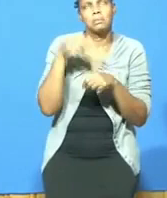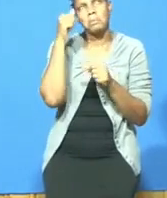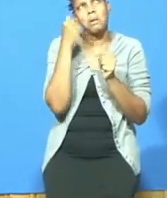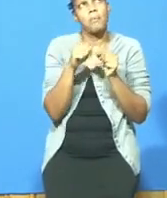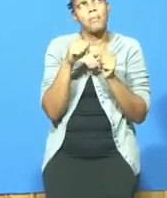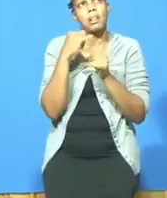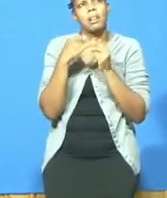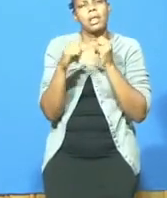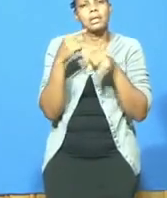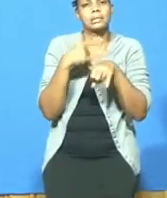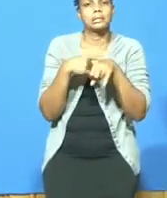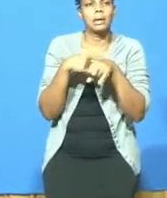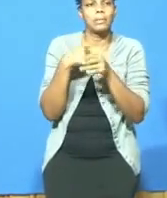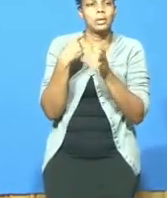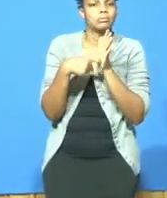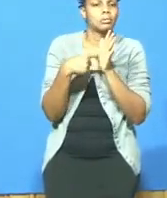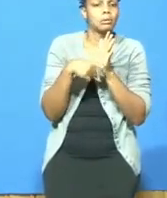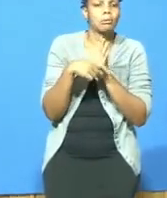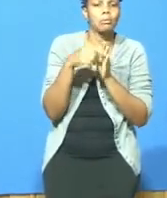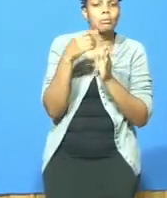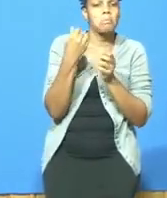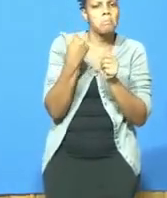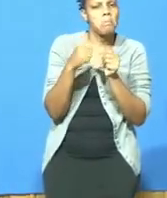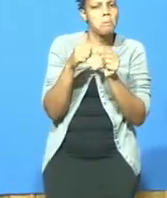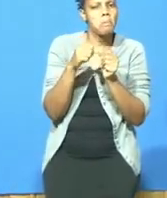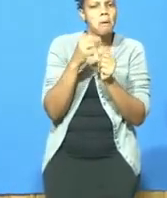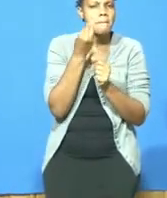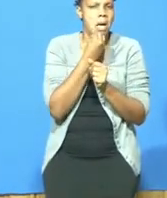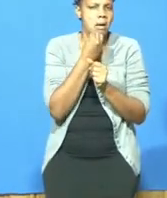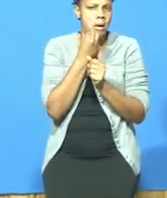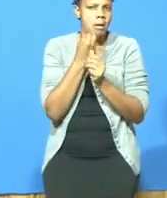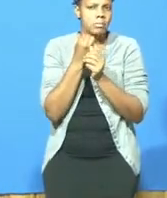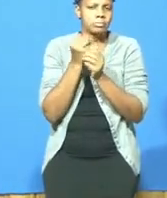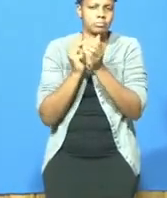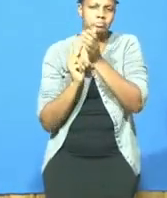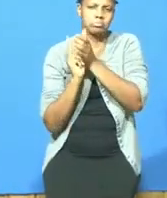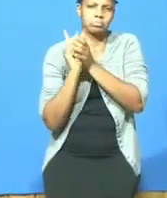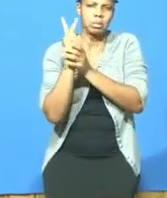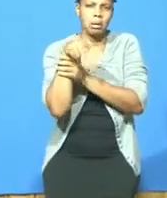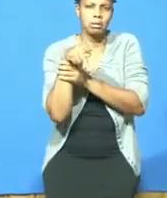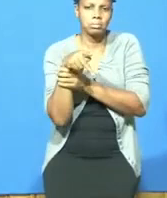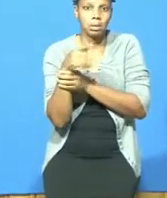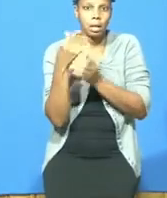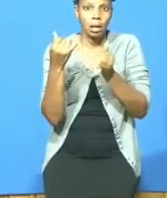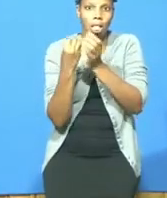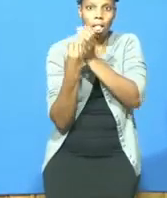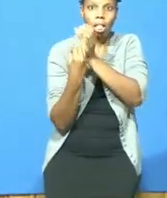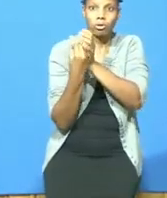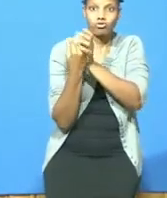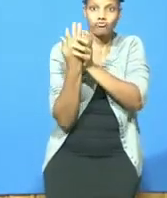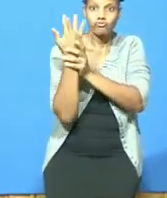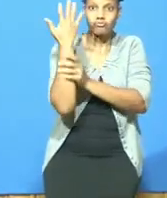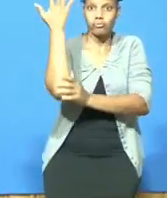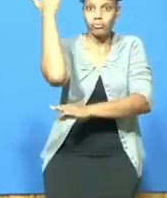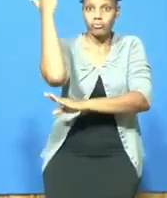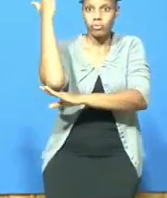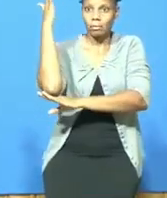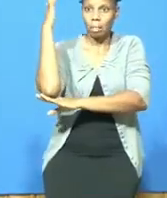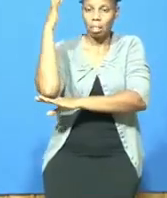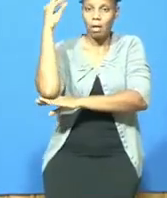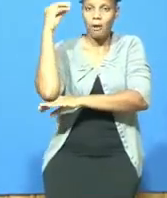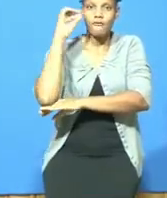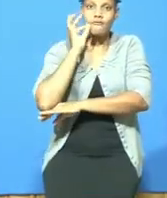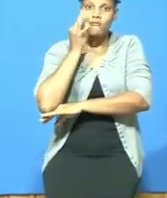that one mango seed that I may have planted, yes? It bore a mango tree that would have given so much. And so I want